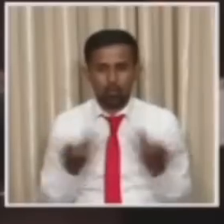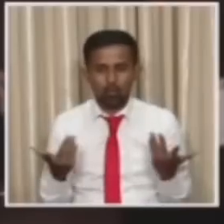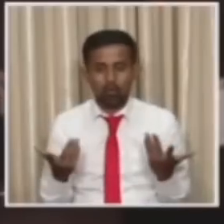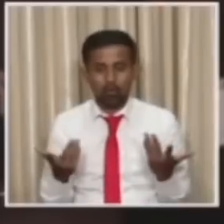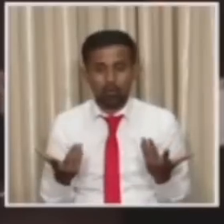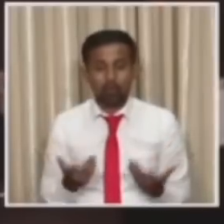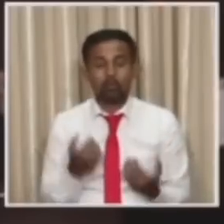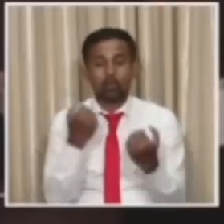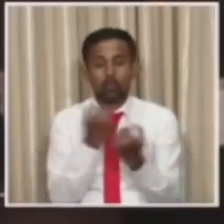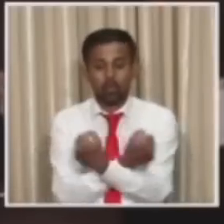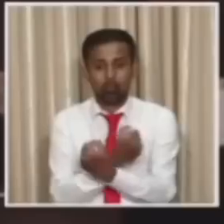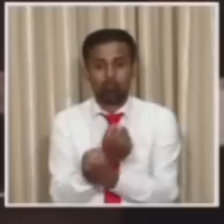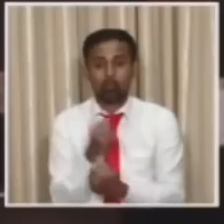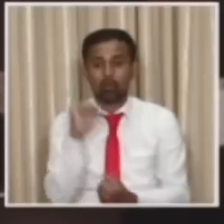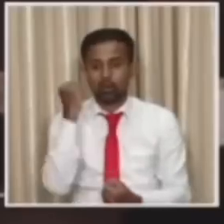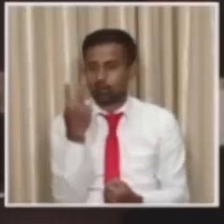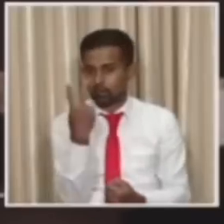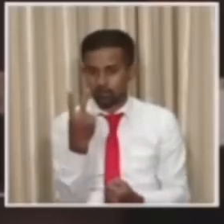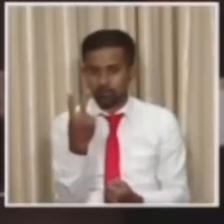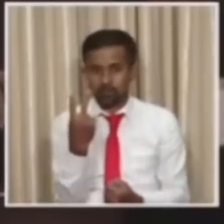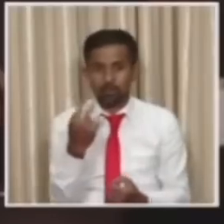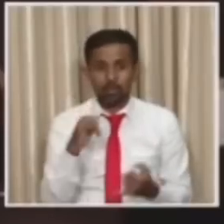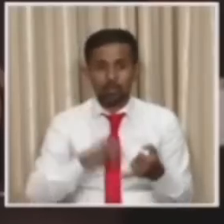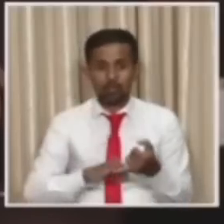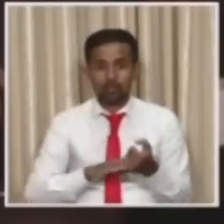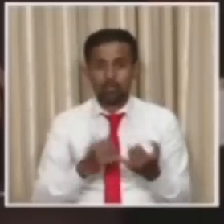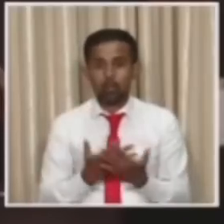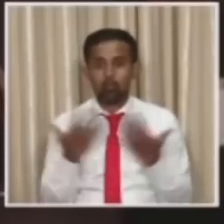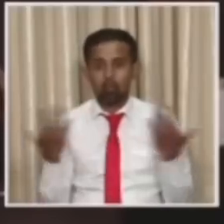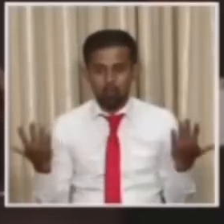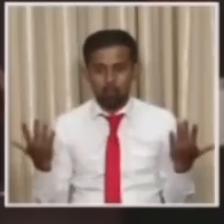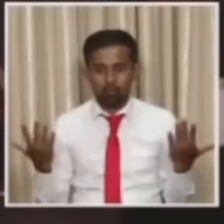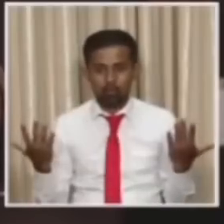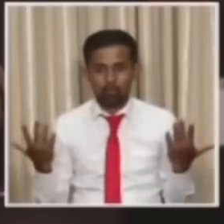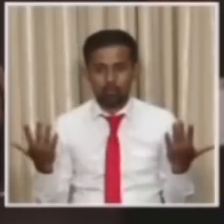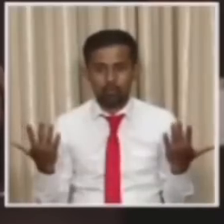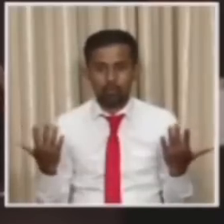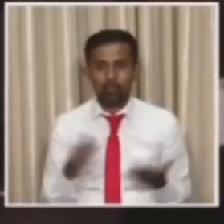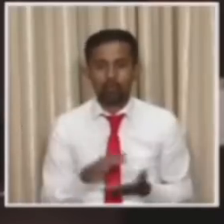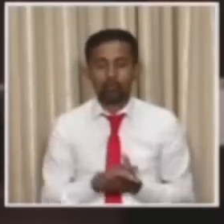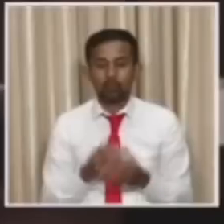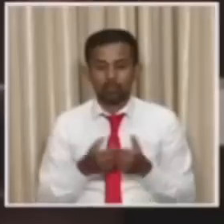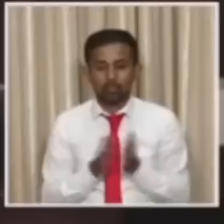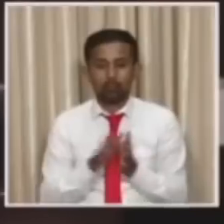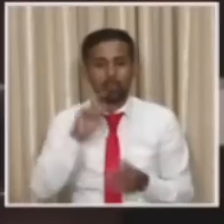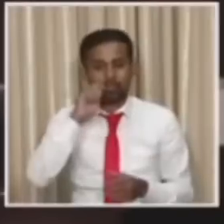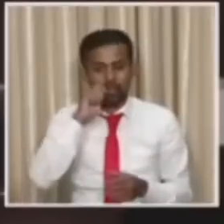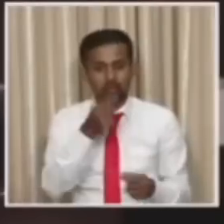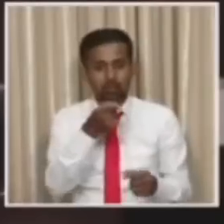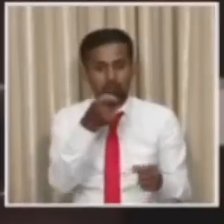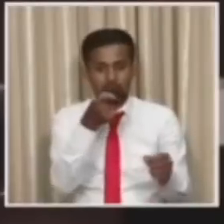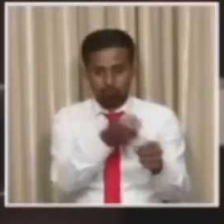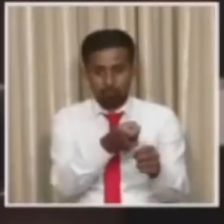constables were accused. This is on the Sunday Leader. So naturally, Kumar Ponnambalam being shot, his father being shot by two police